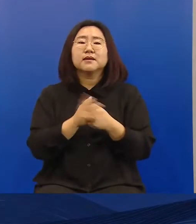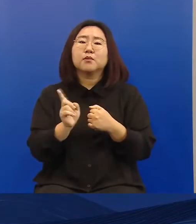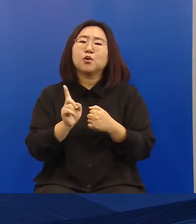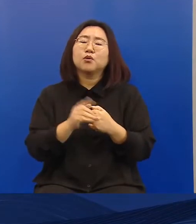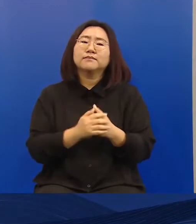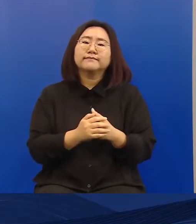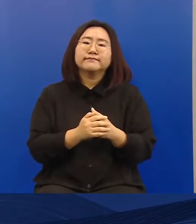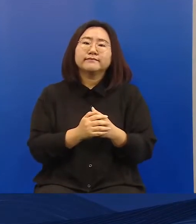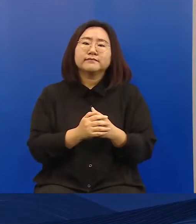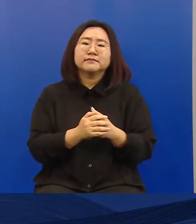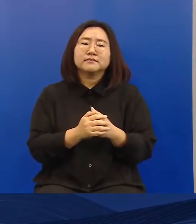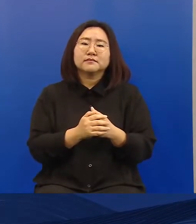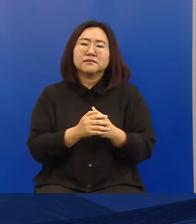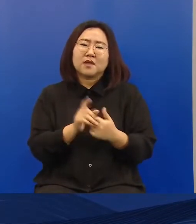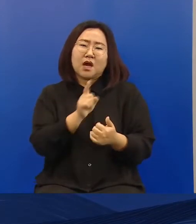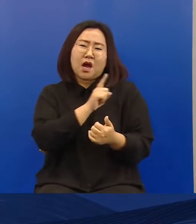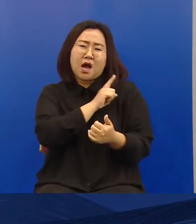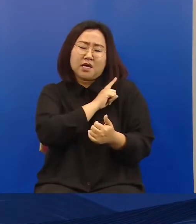As many experts say,